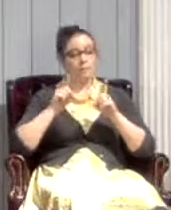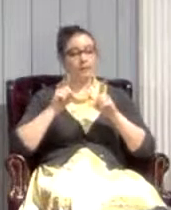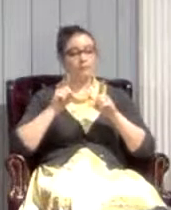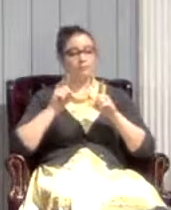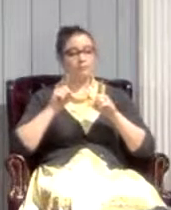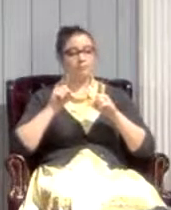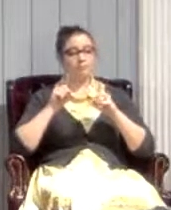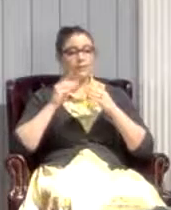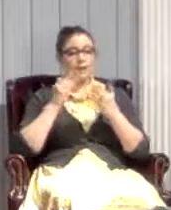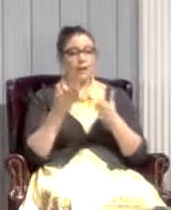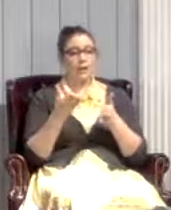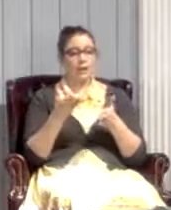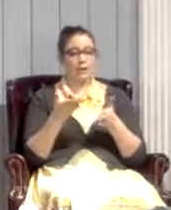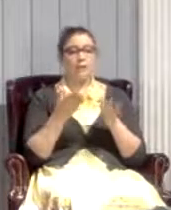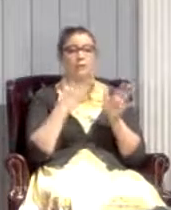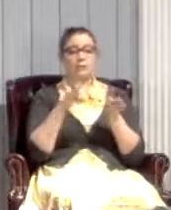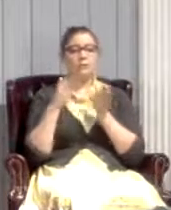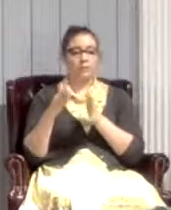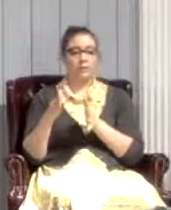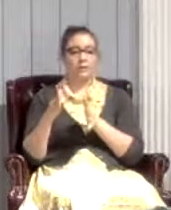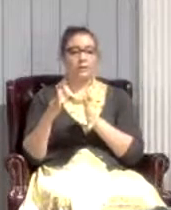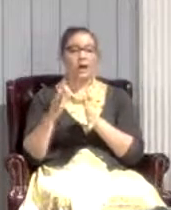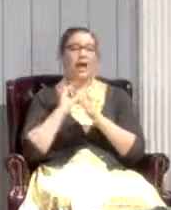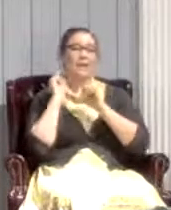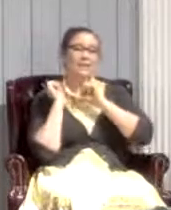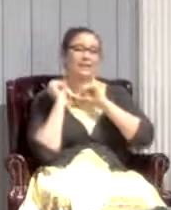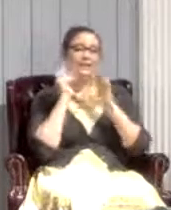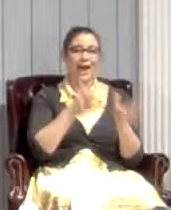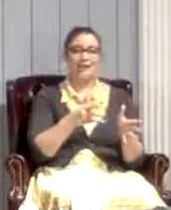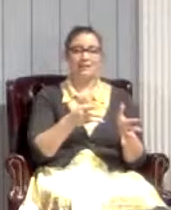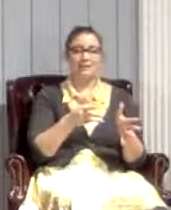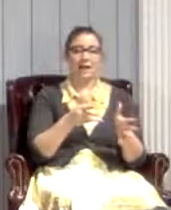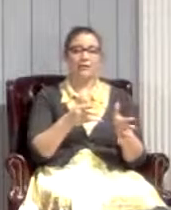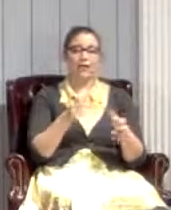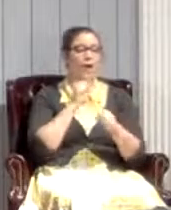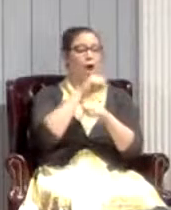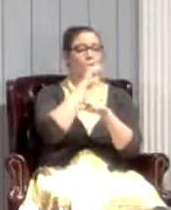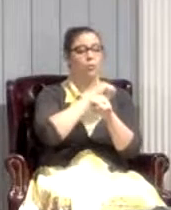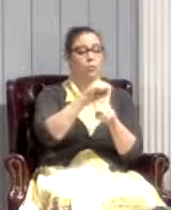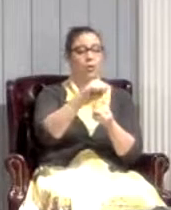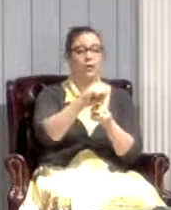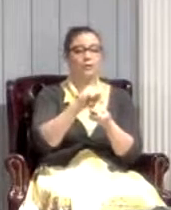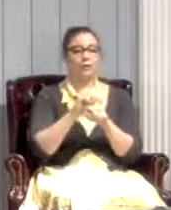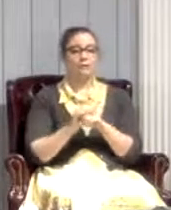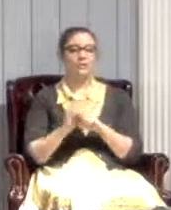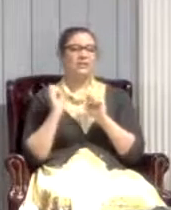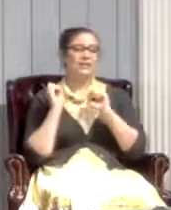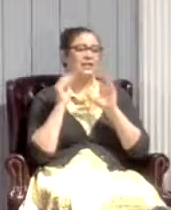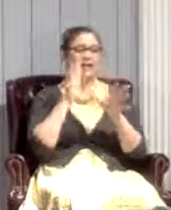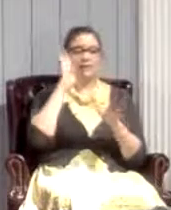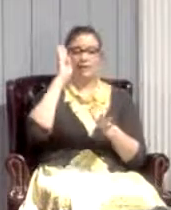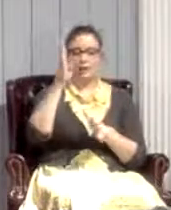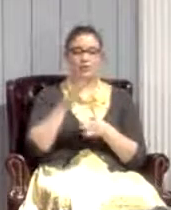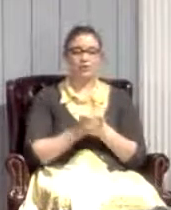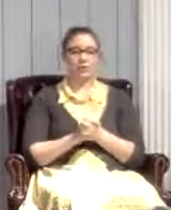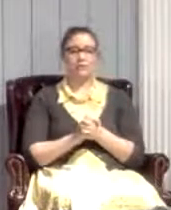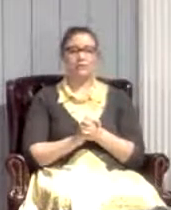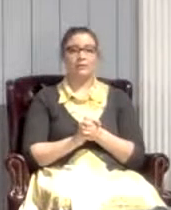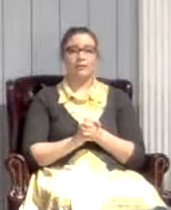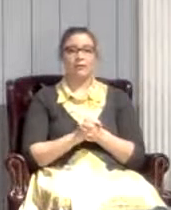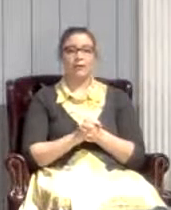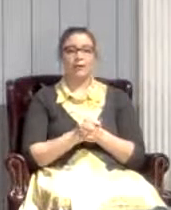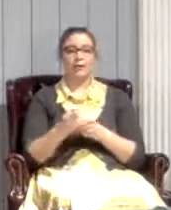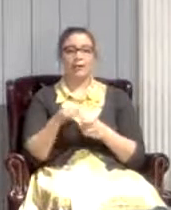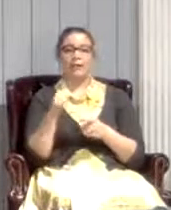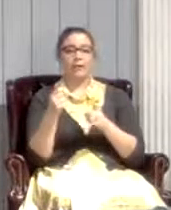objective. I'm going to cast down, number one, I'm working to cast down imaginations. In other words, he wants to